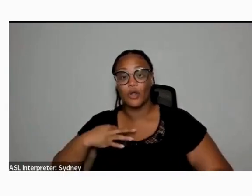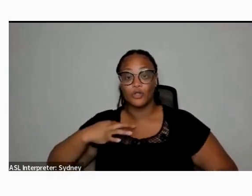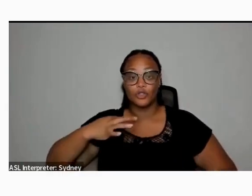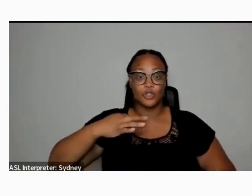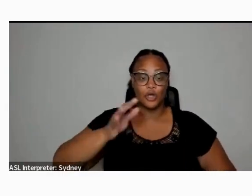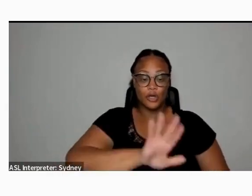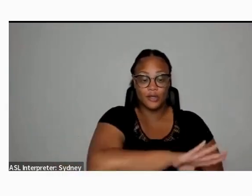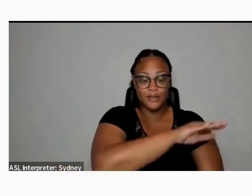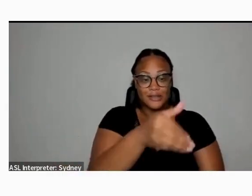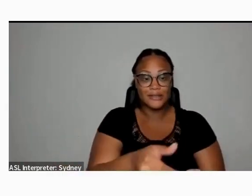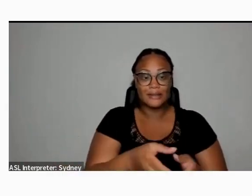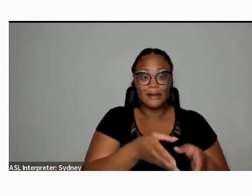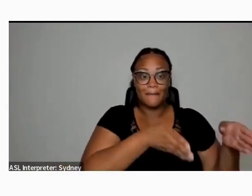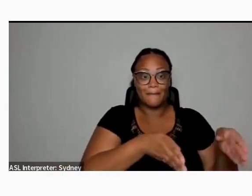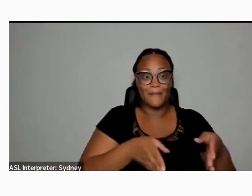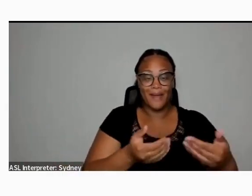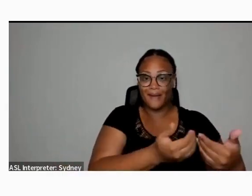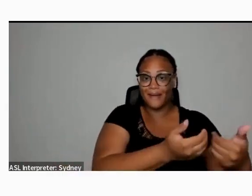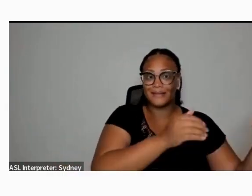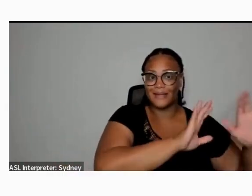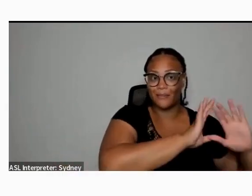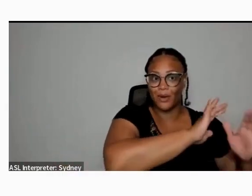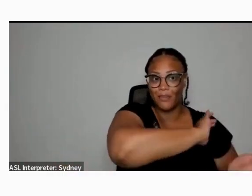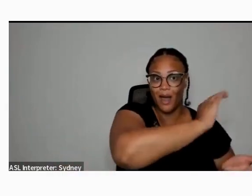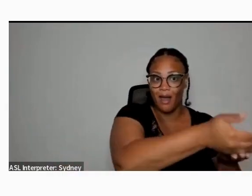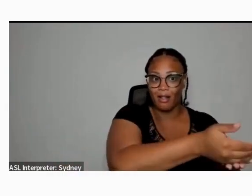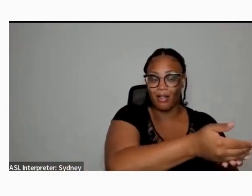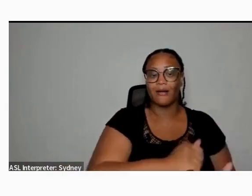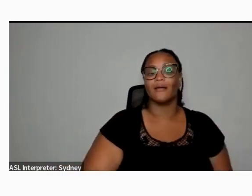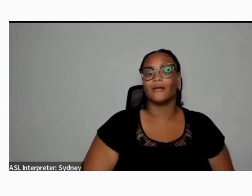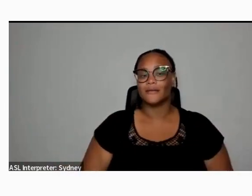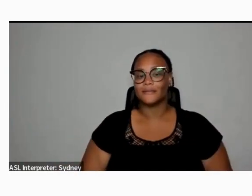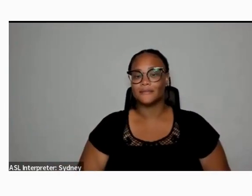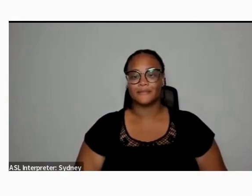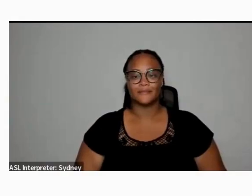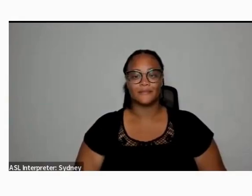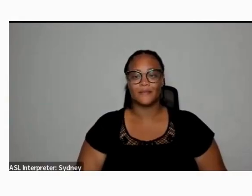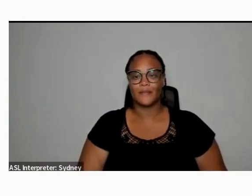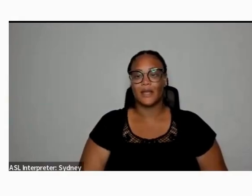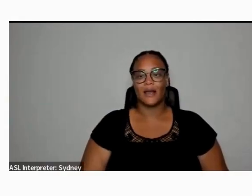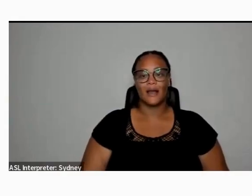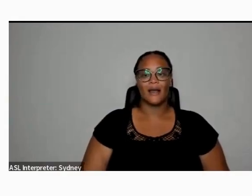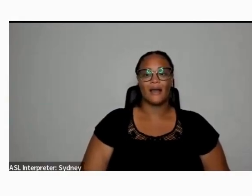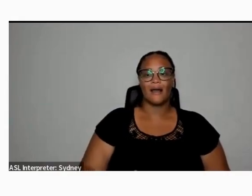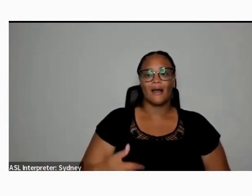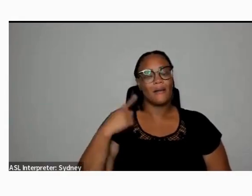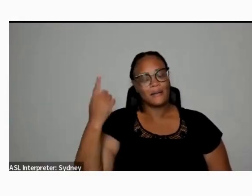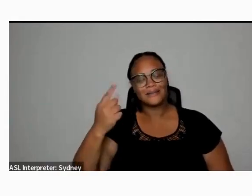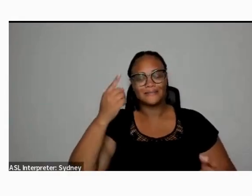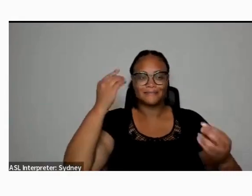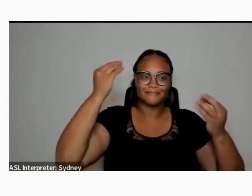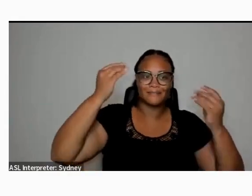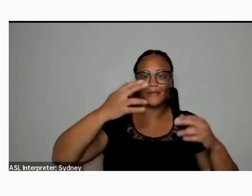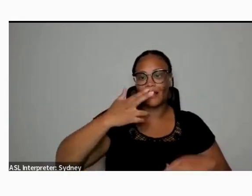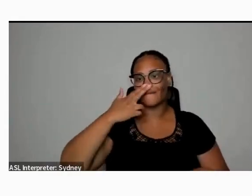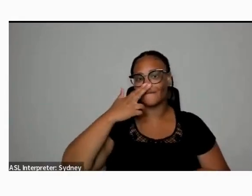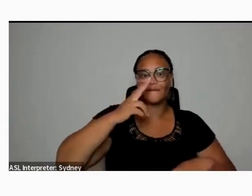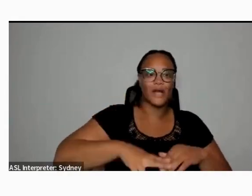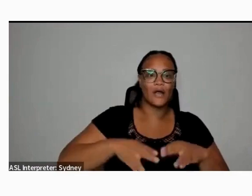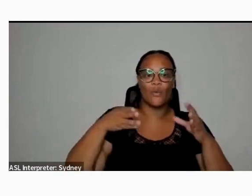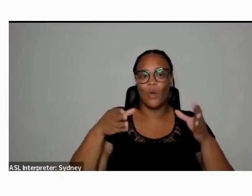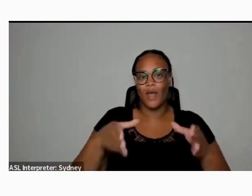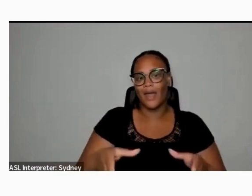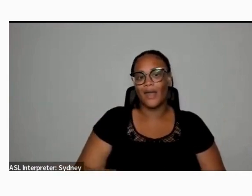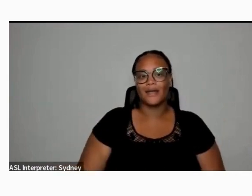back in the drawers. I'm always, like I said, I'm full of fun, thinking of fun. How about a conga line to